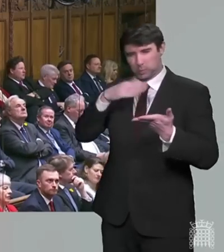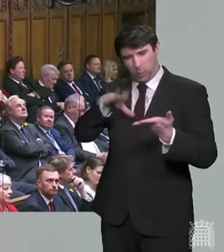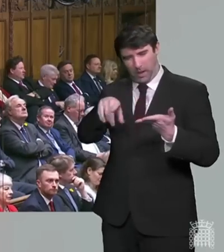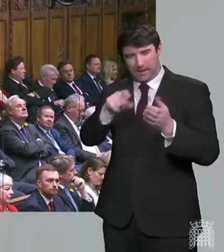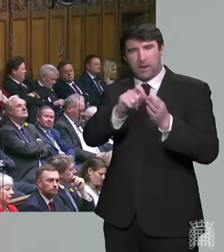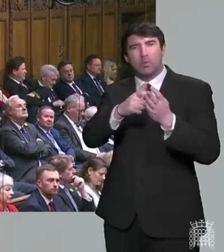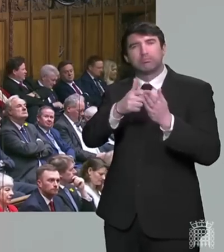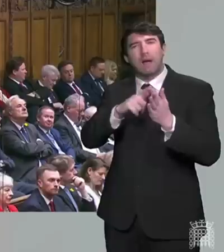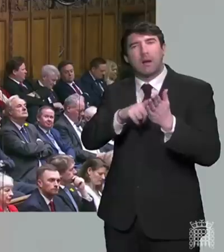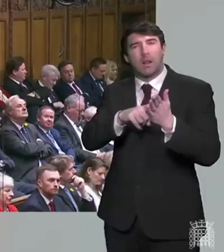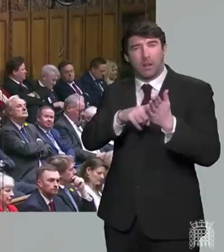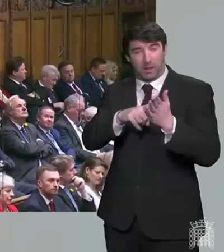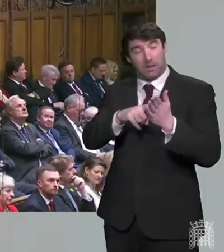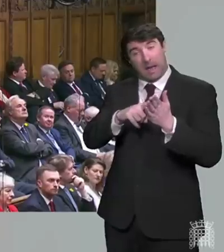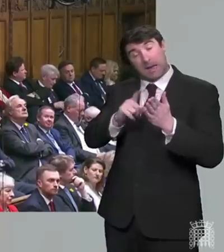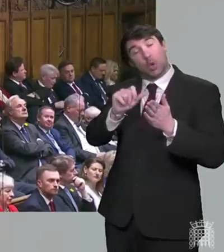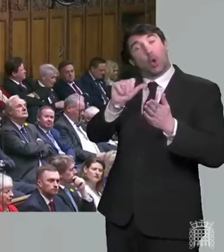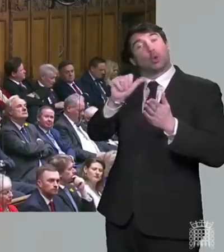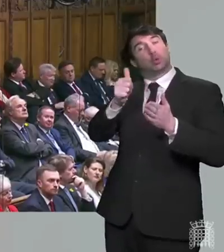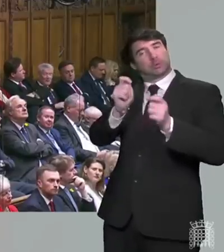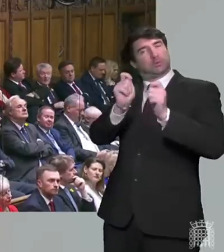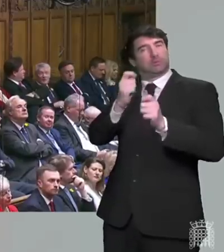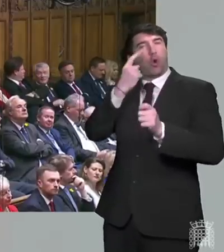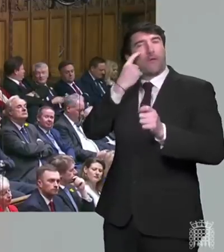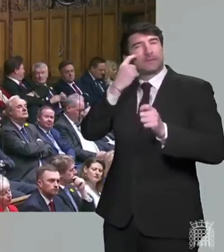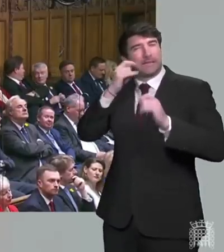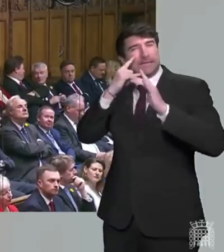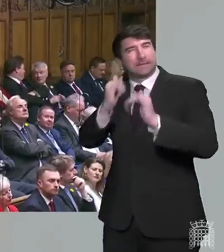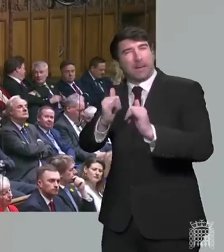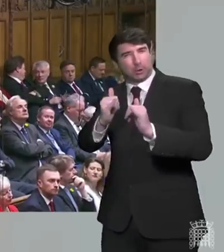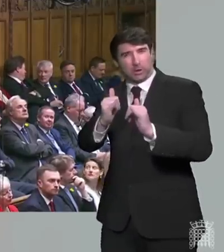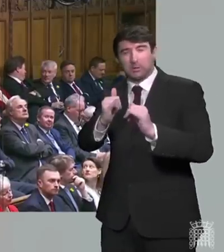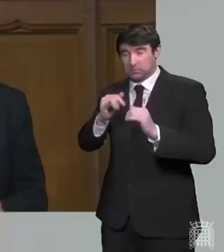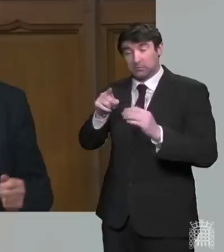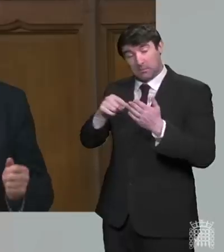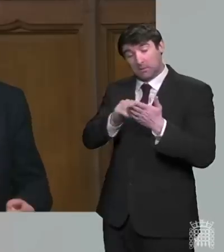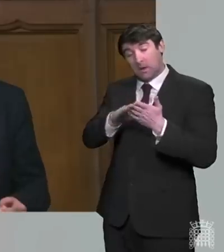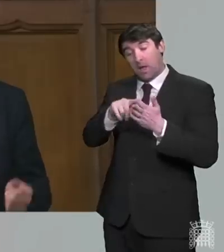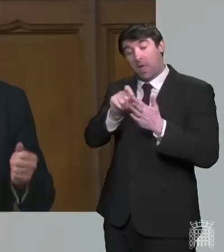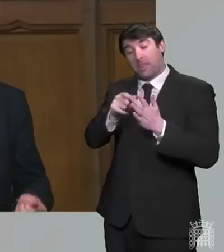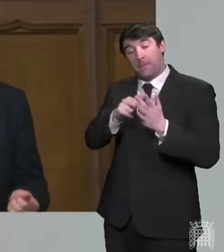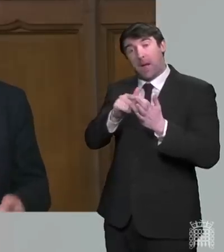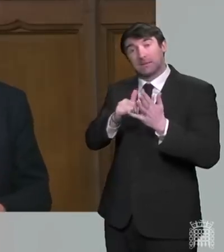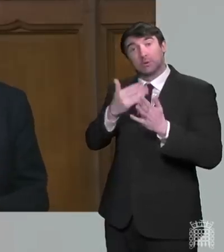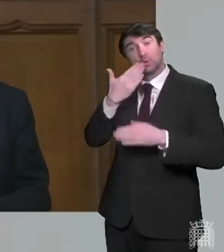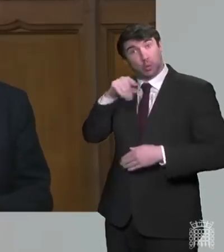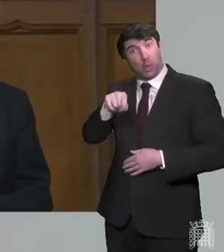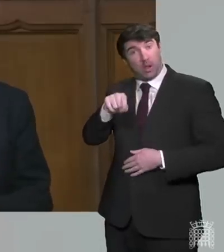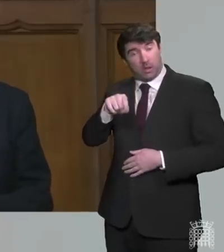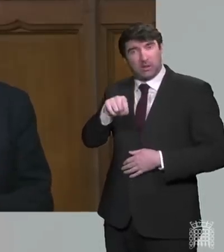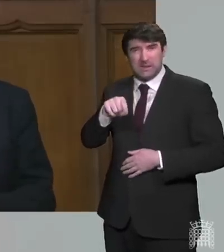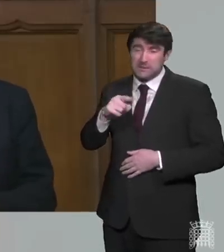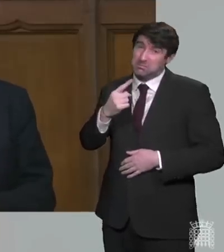inspection. Yeah. That in itself is laudable. What's significant is that the Pines is now the 40th of 40 eligible schools